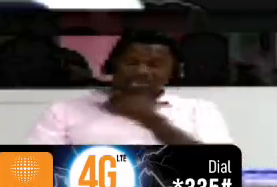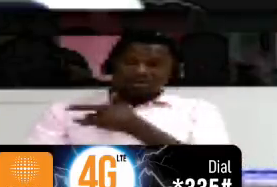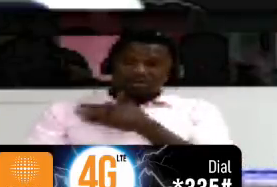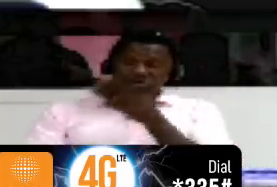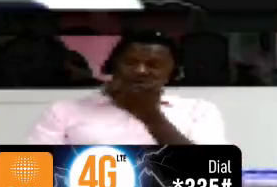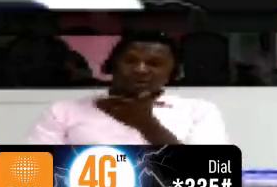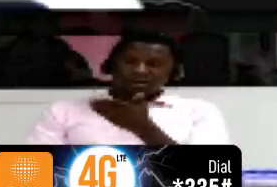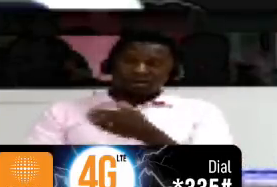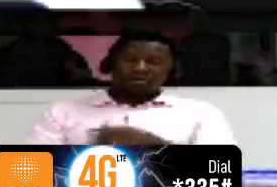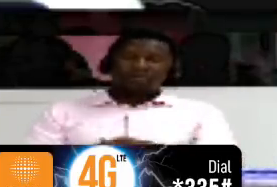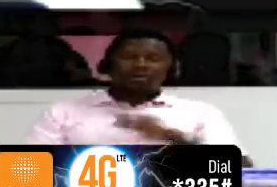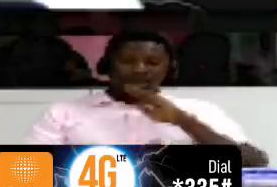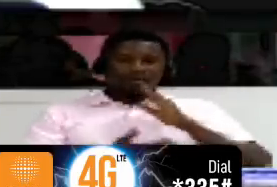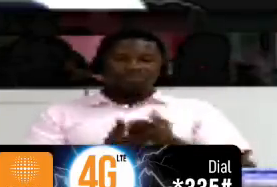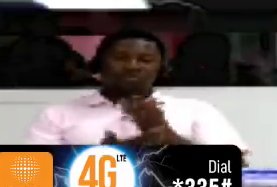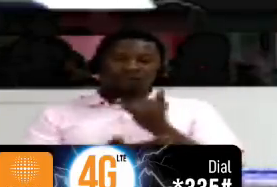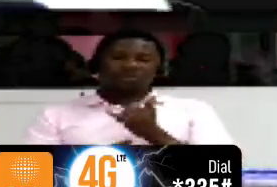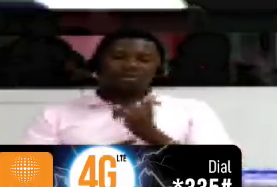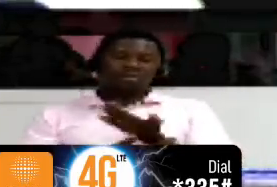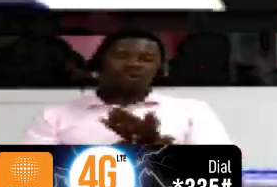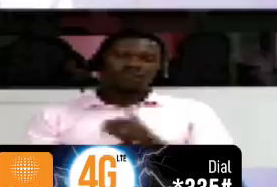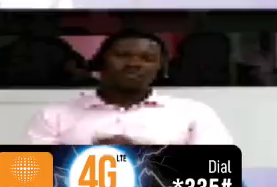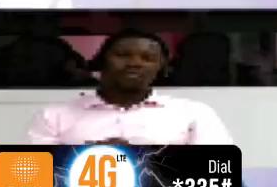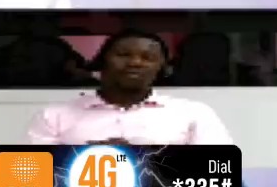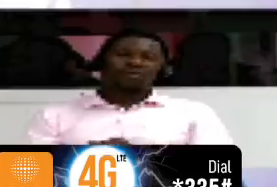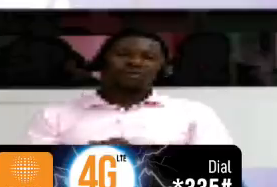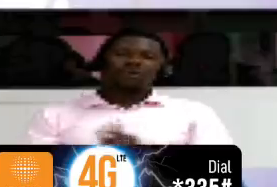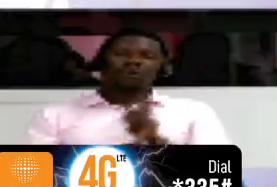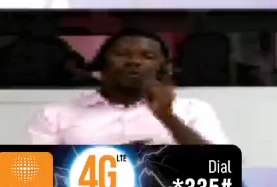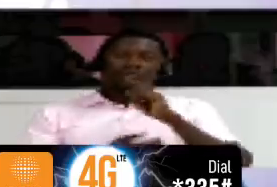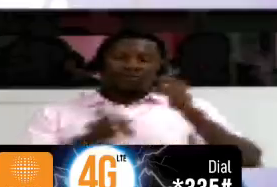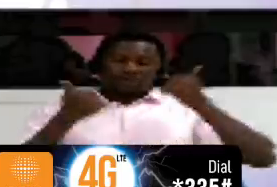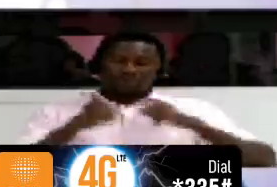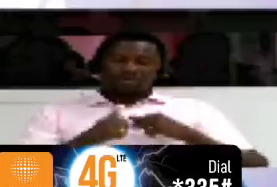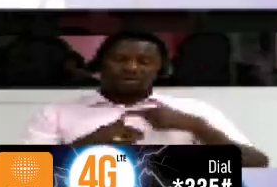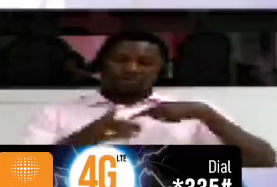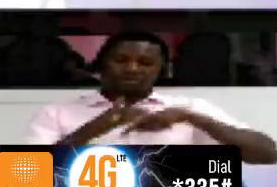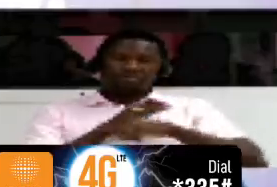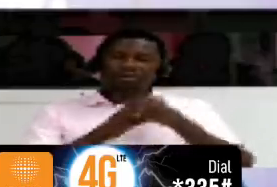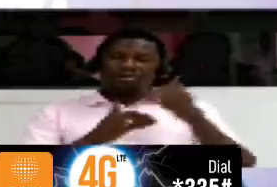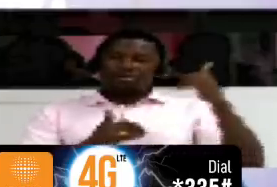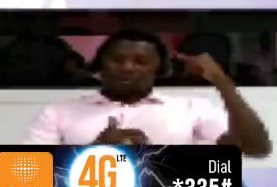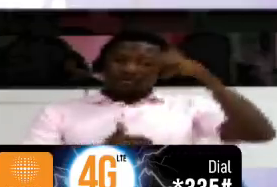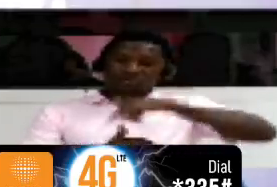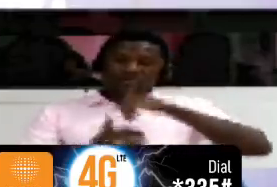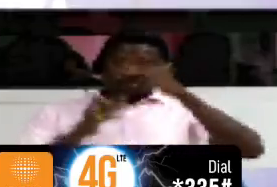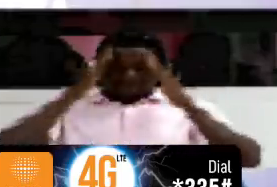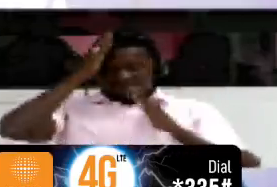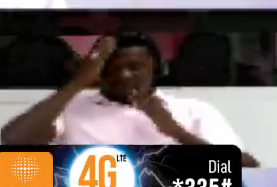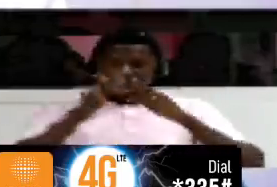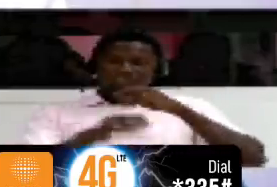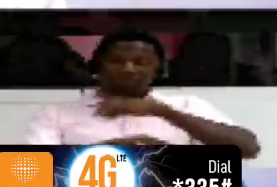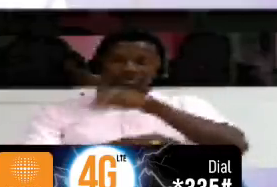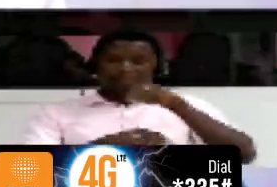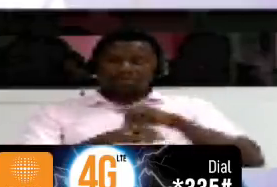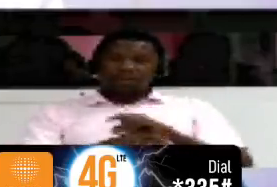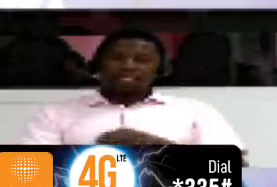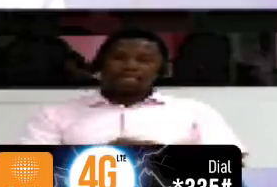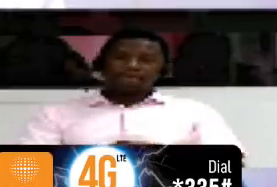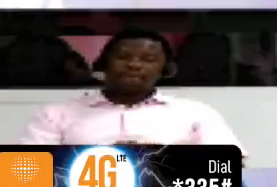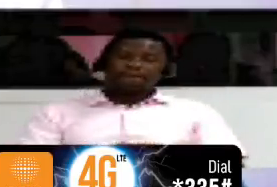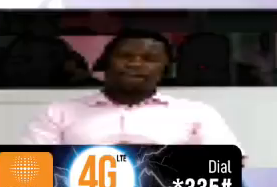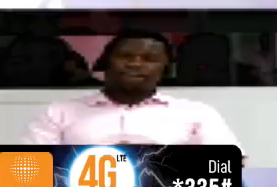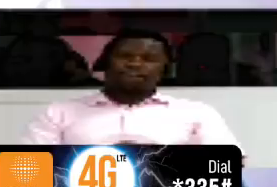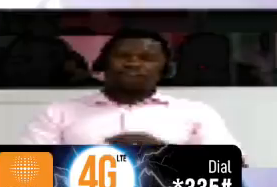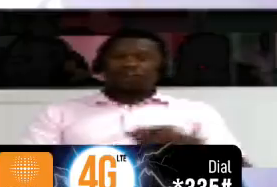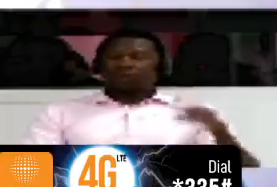What else happened at Yundum Barracks apart from that? Until on Friday, on the 14th of March, later in the day, by